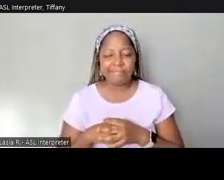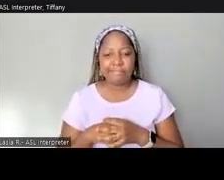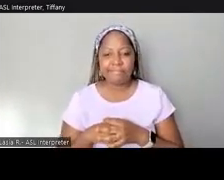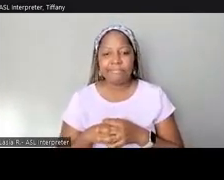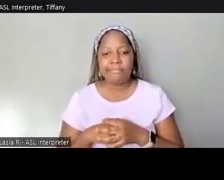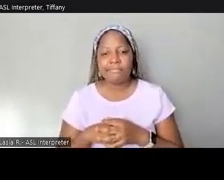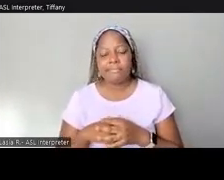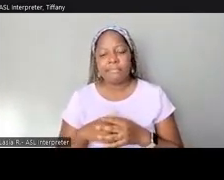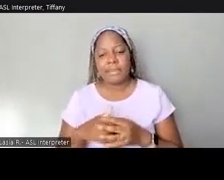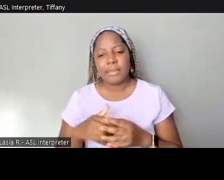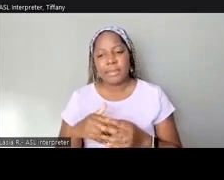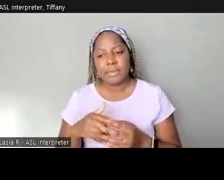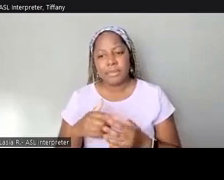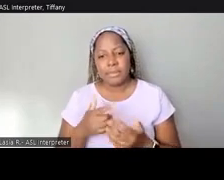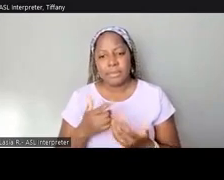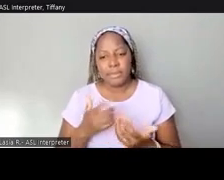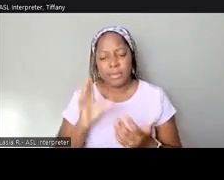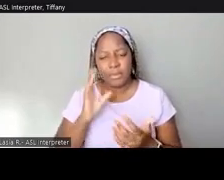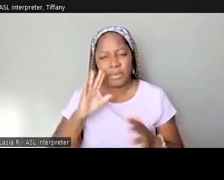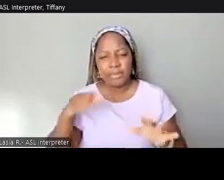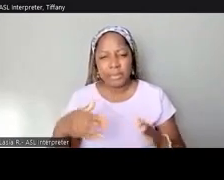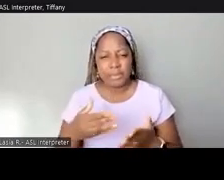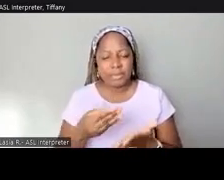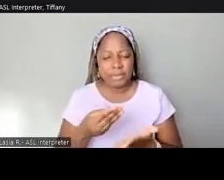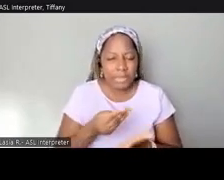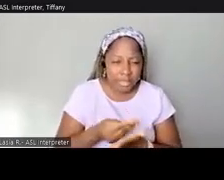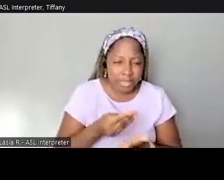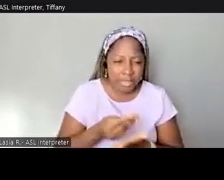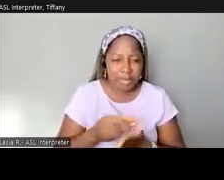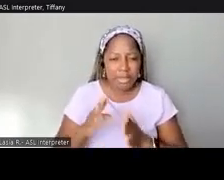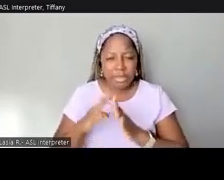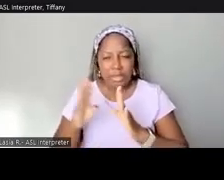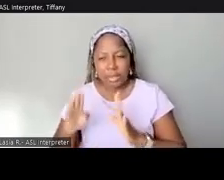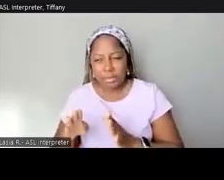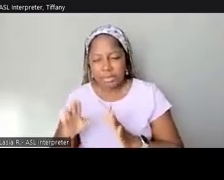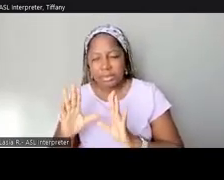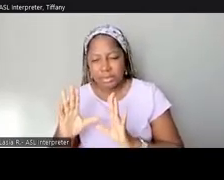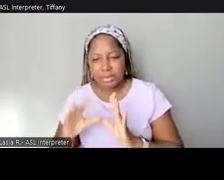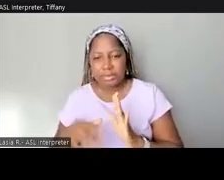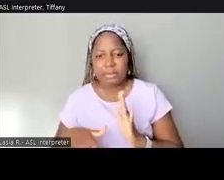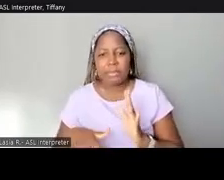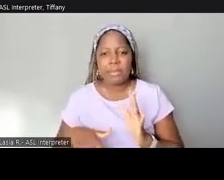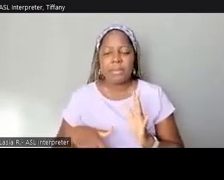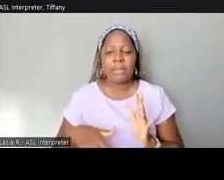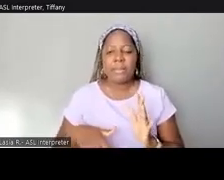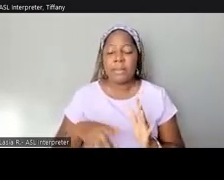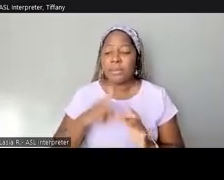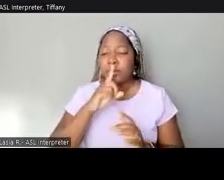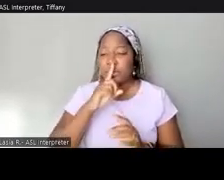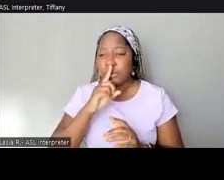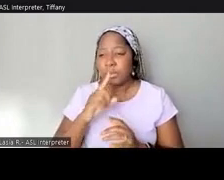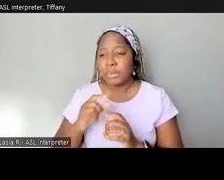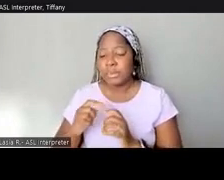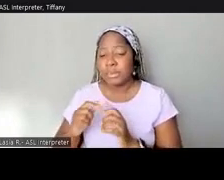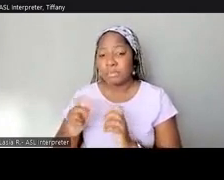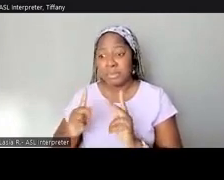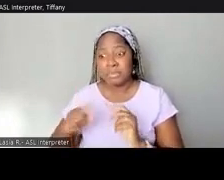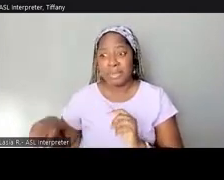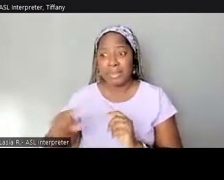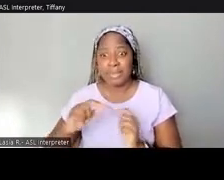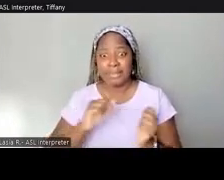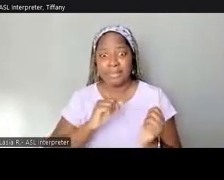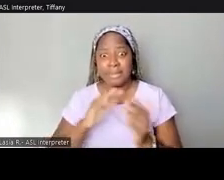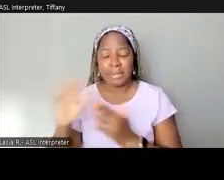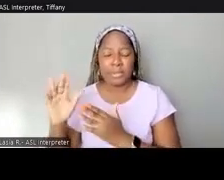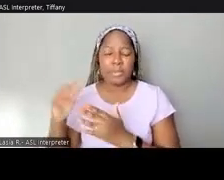lens, folks that we're working with, those survivors with multiple intersectional oppressed identities and lived experiences, we know